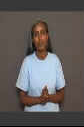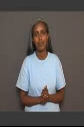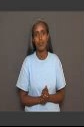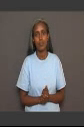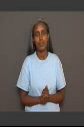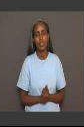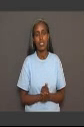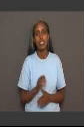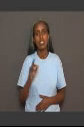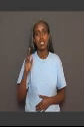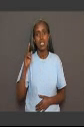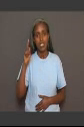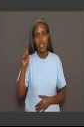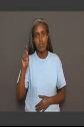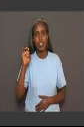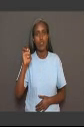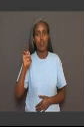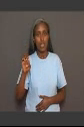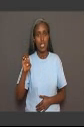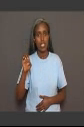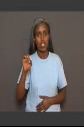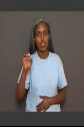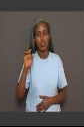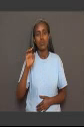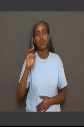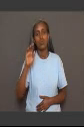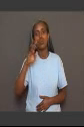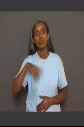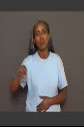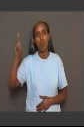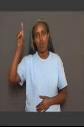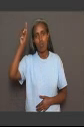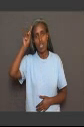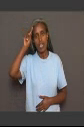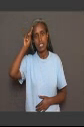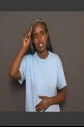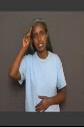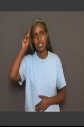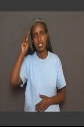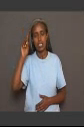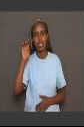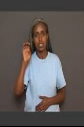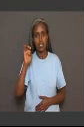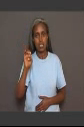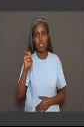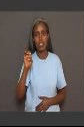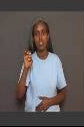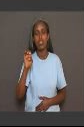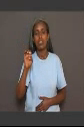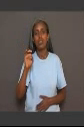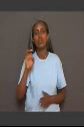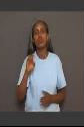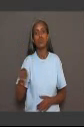The derivative of e to the power of x is e to